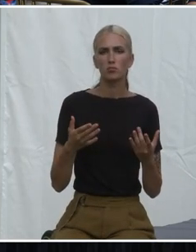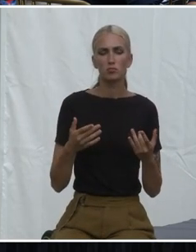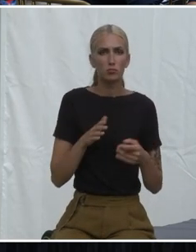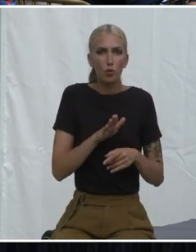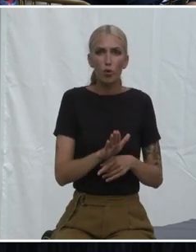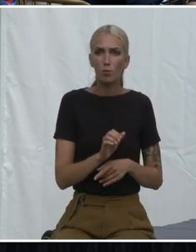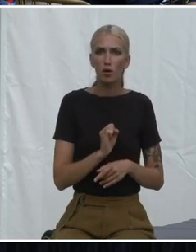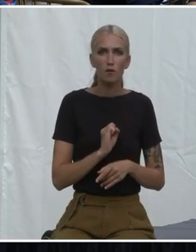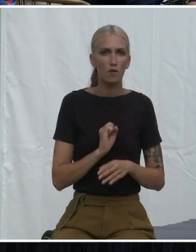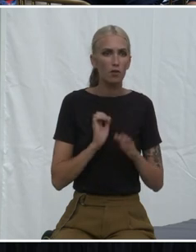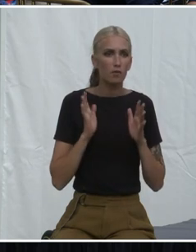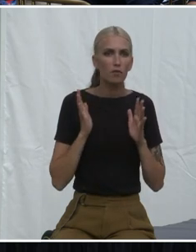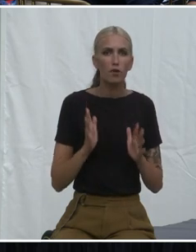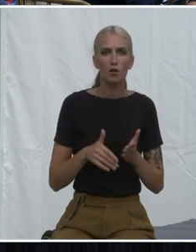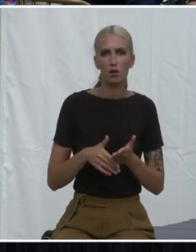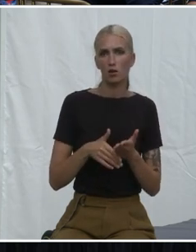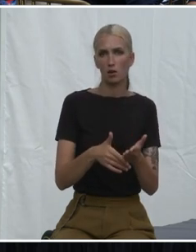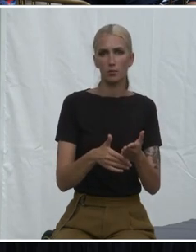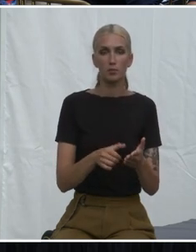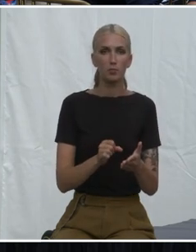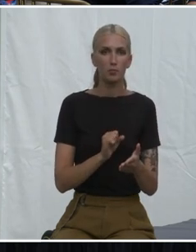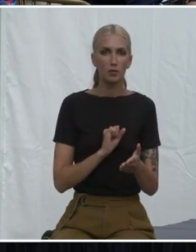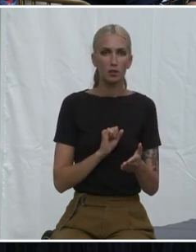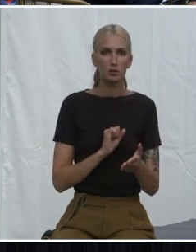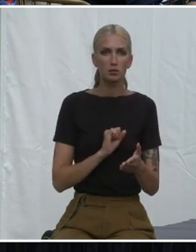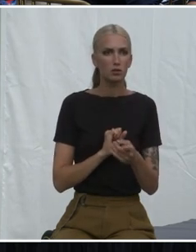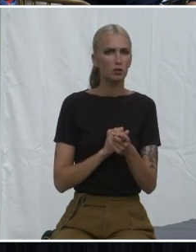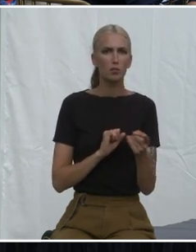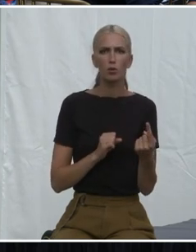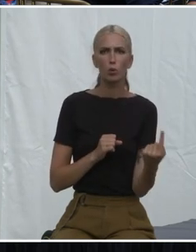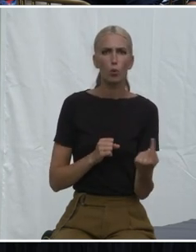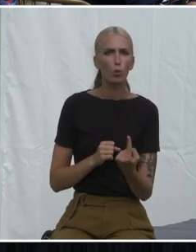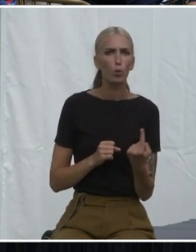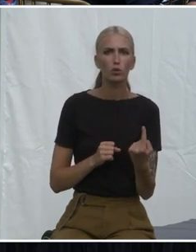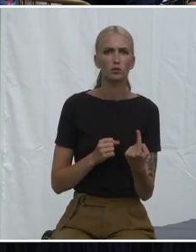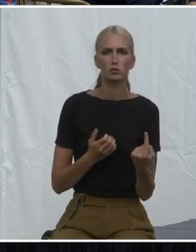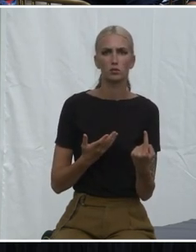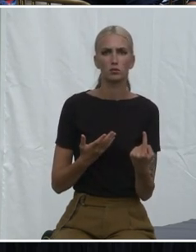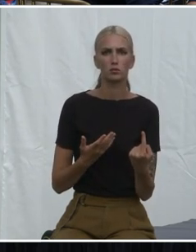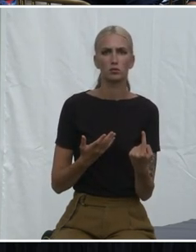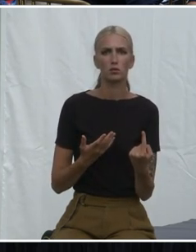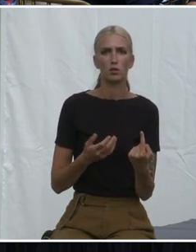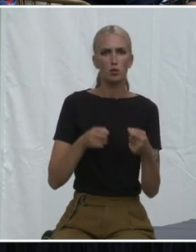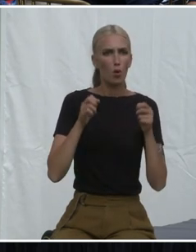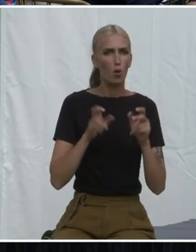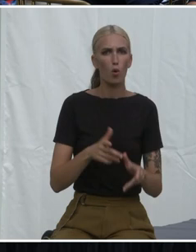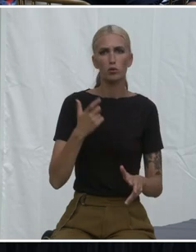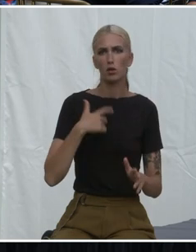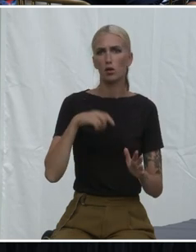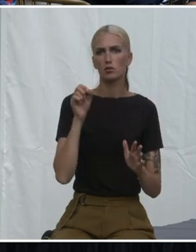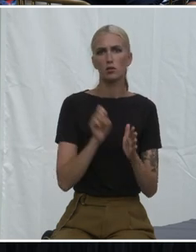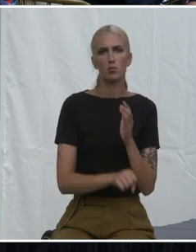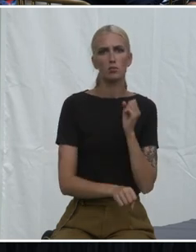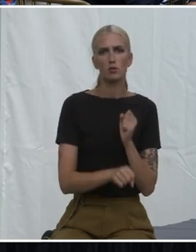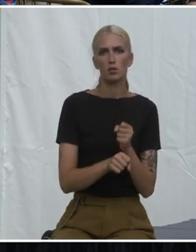need of help because they are often the most lonely, the most prone to suicide. The same